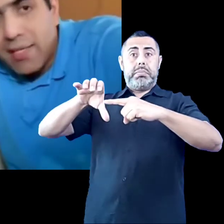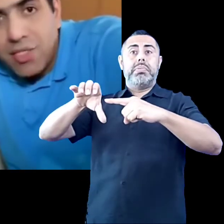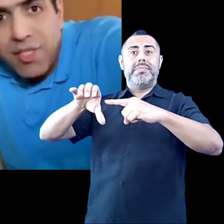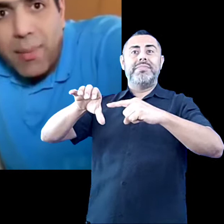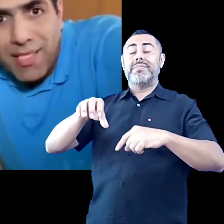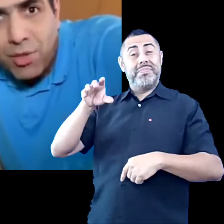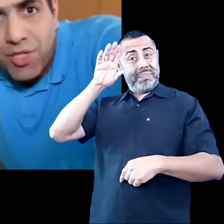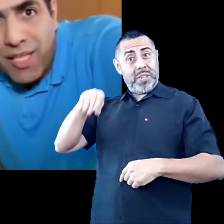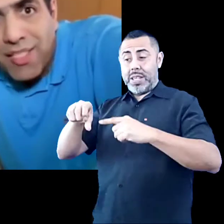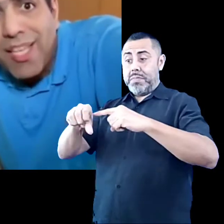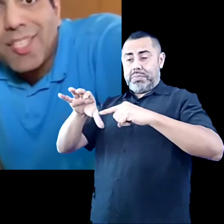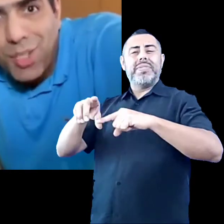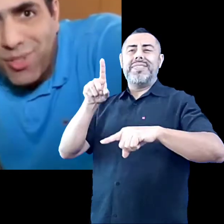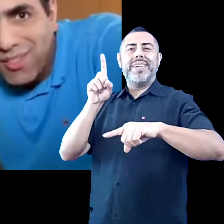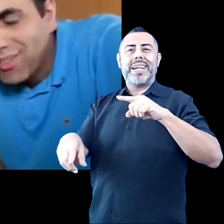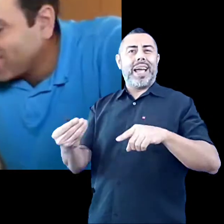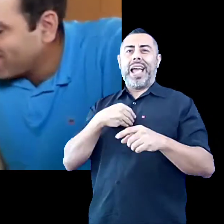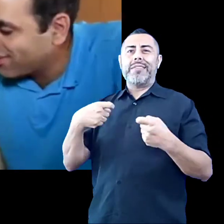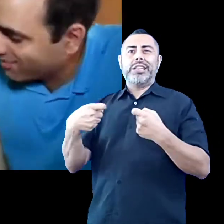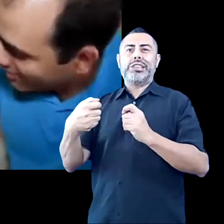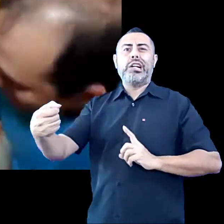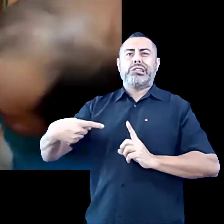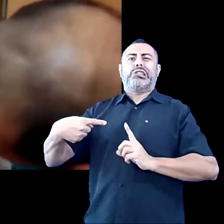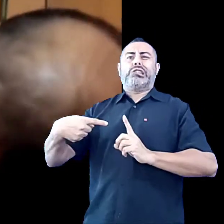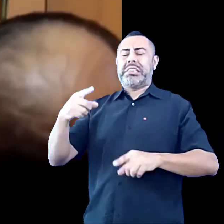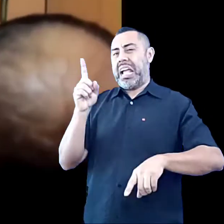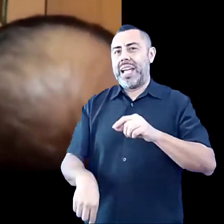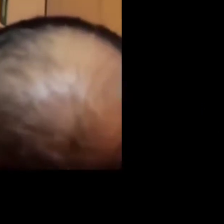Capacitor. At least real capacitors can't get electrocuted.